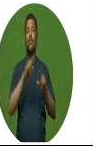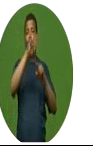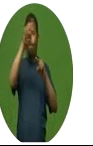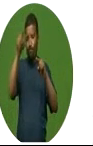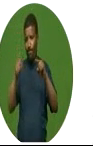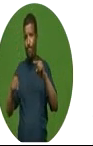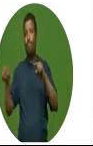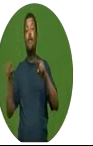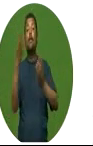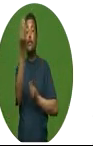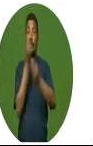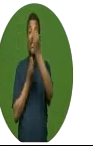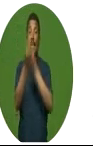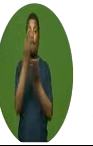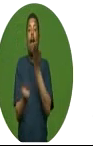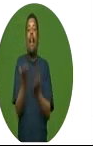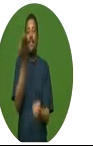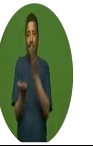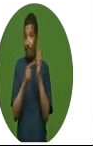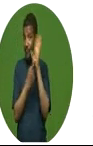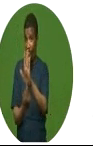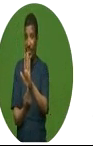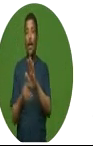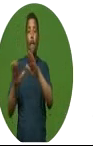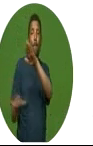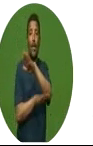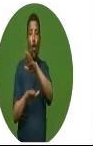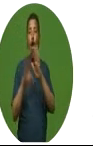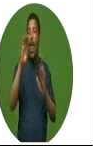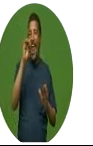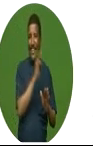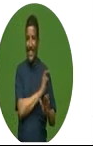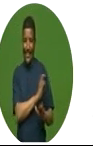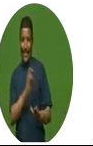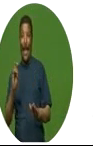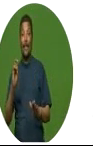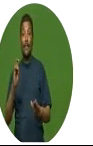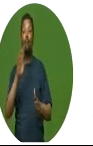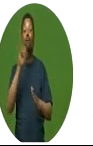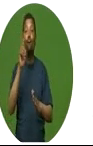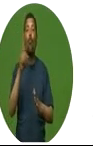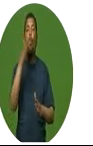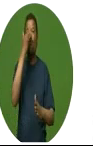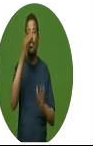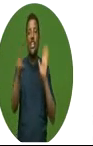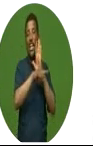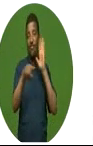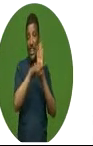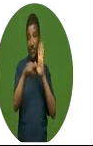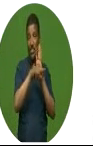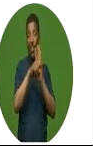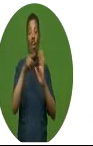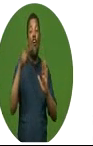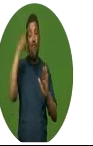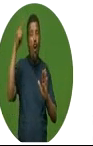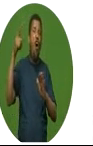trade balance. As it is below the x-axis, it is obviously negative for